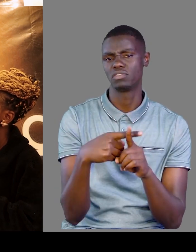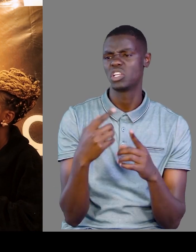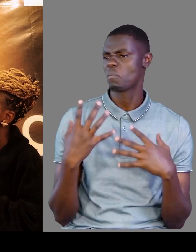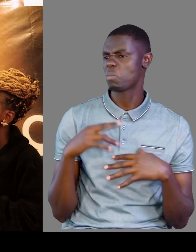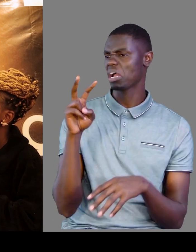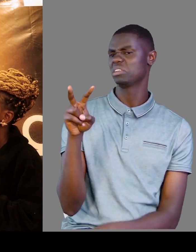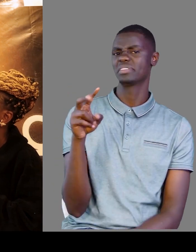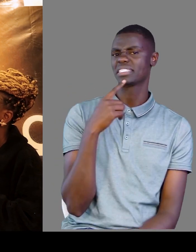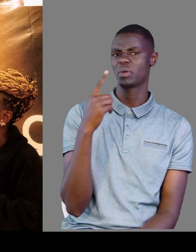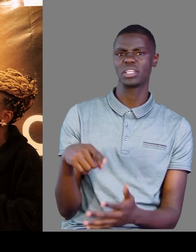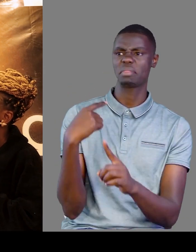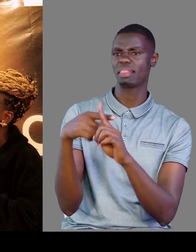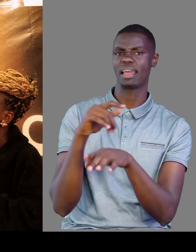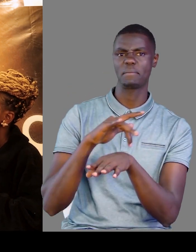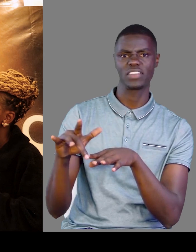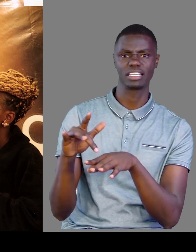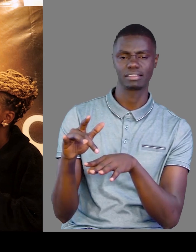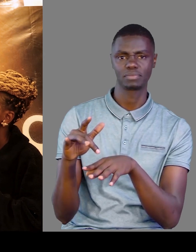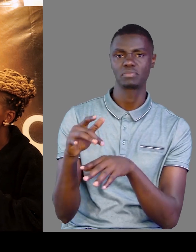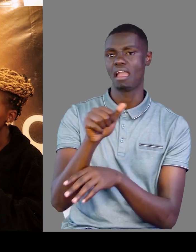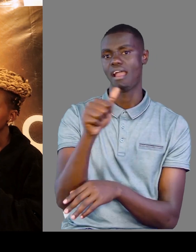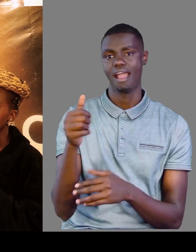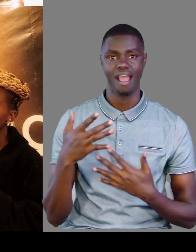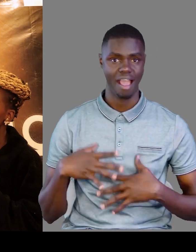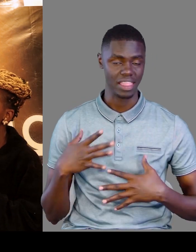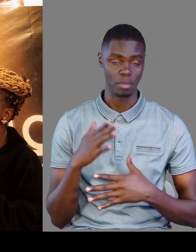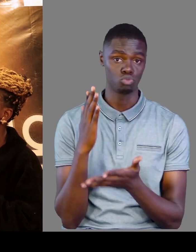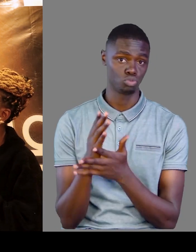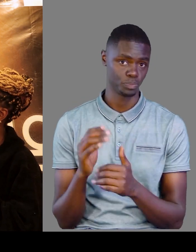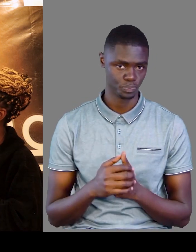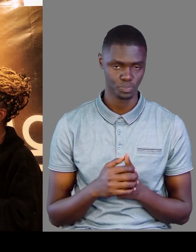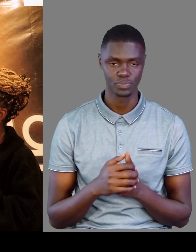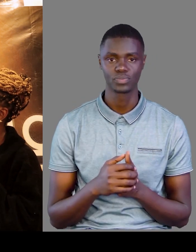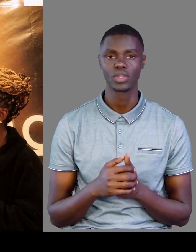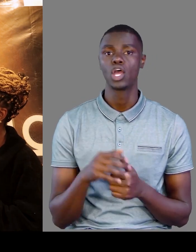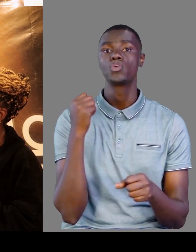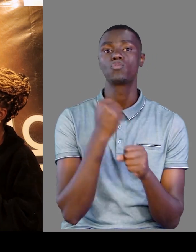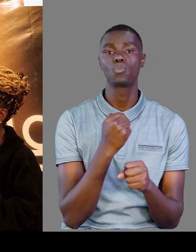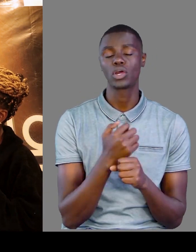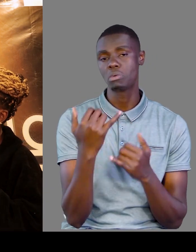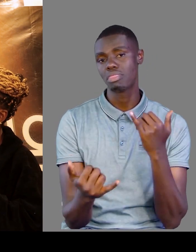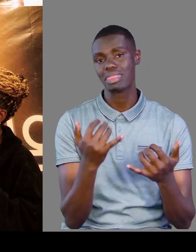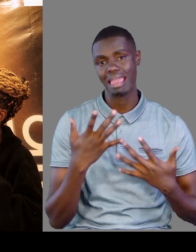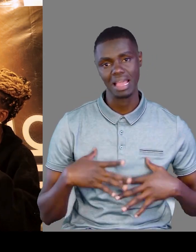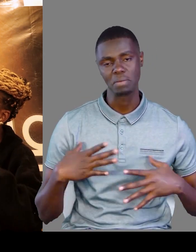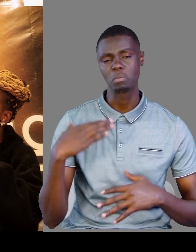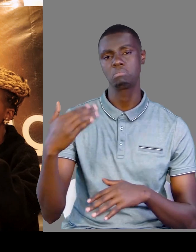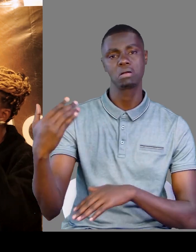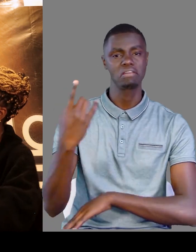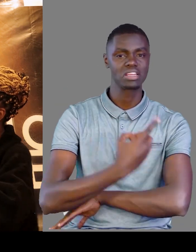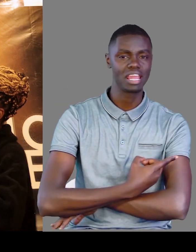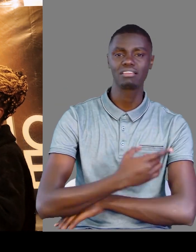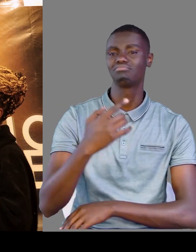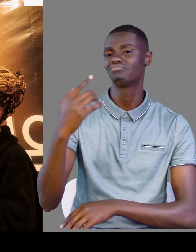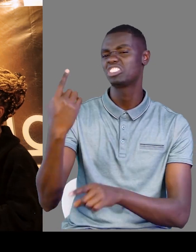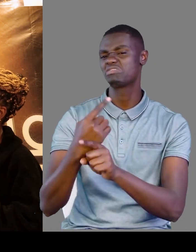know what, it's positively affecting other people. Sure. Yes. And definitely, you work with young people each and every day. Every other